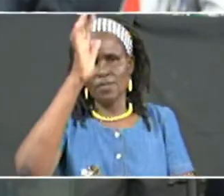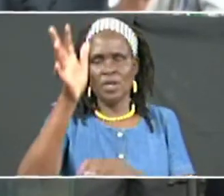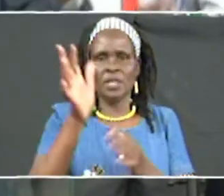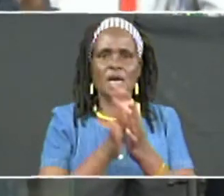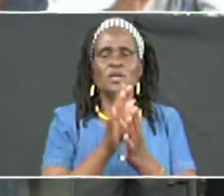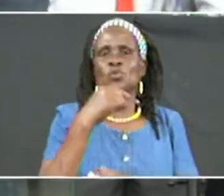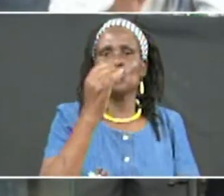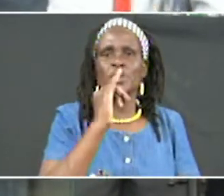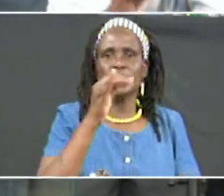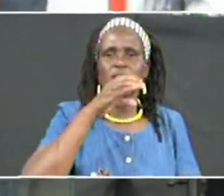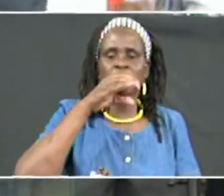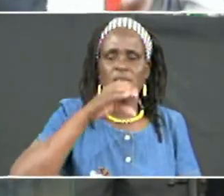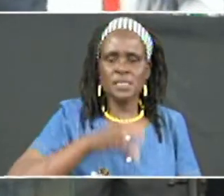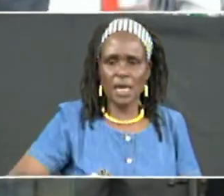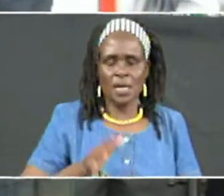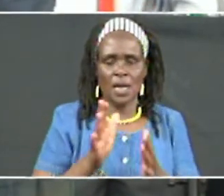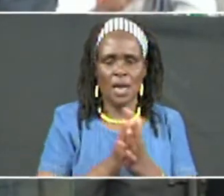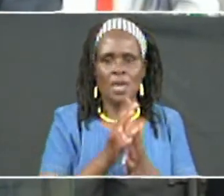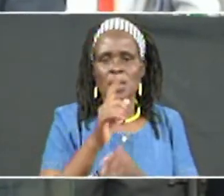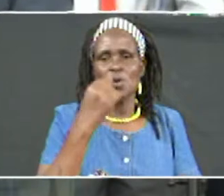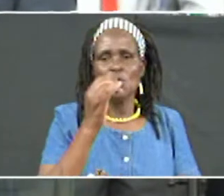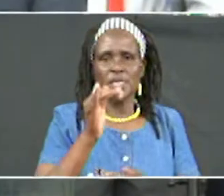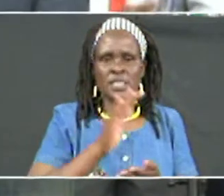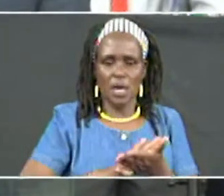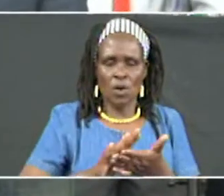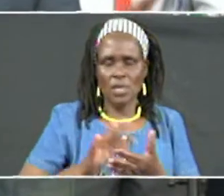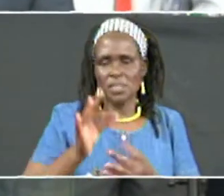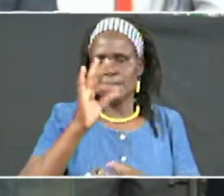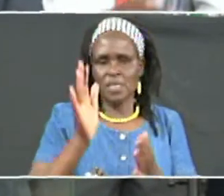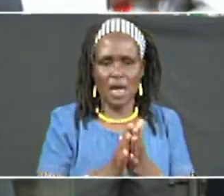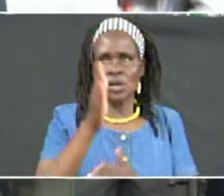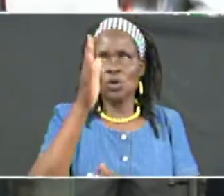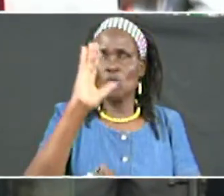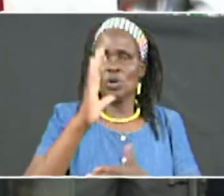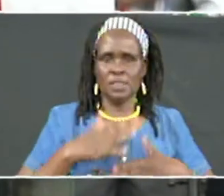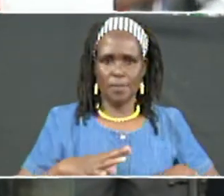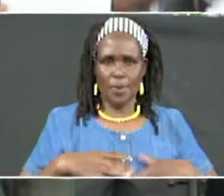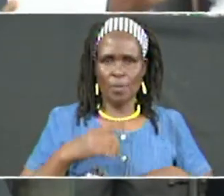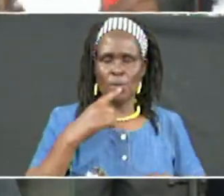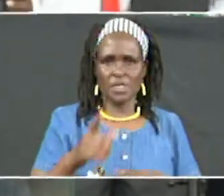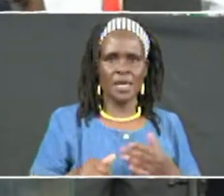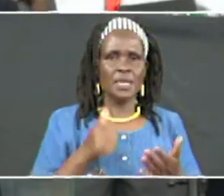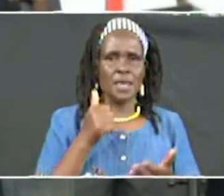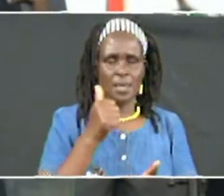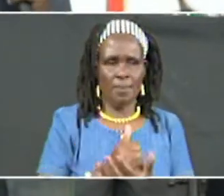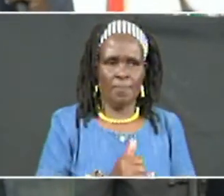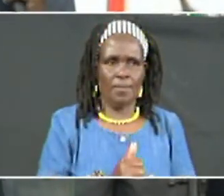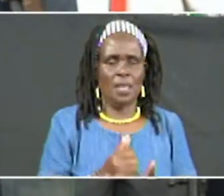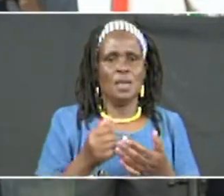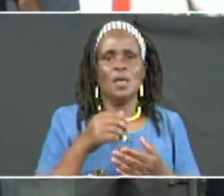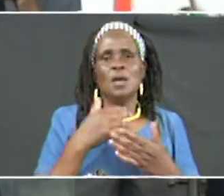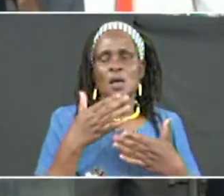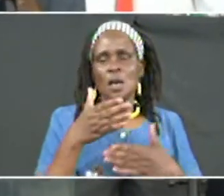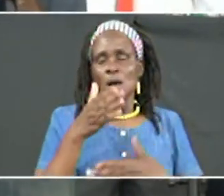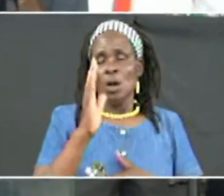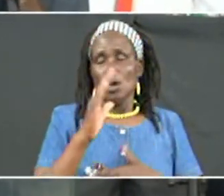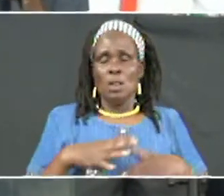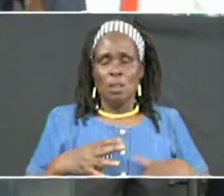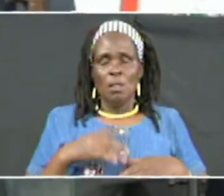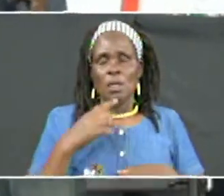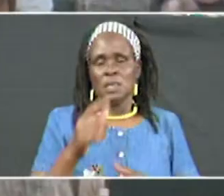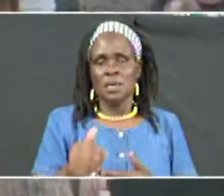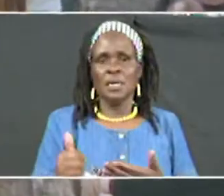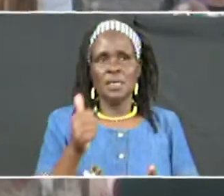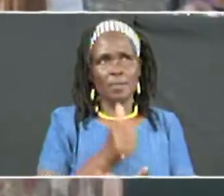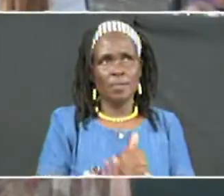Son and who is the Holy Spirit, and God's people said. Said God's people said, amen, amen. Kindly